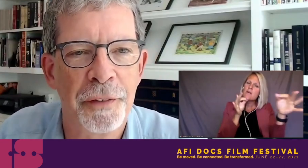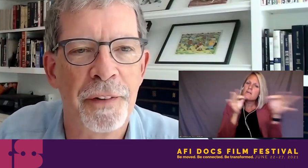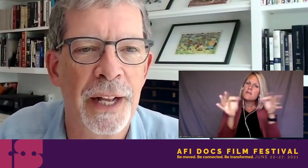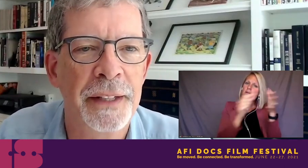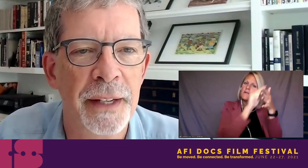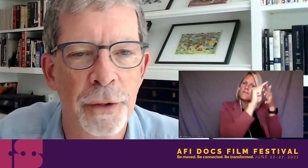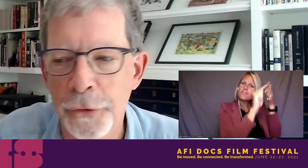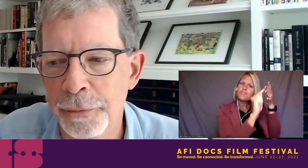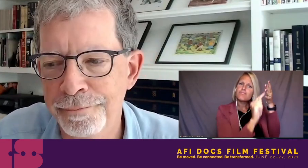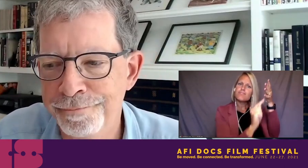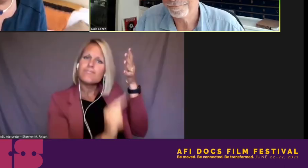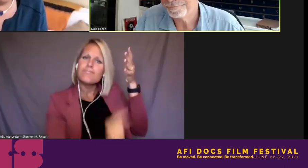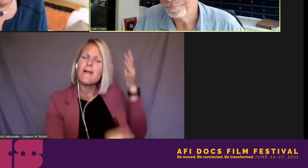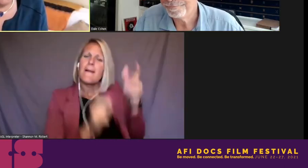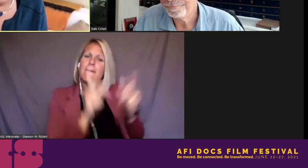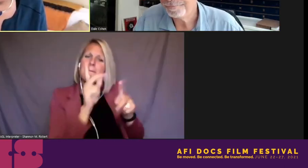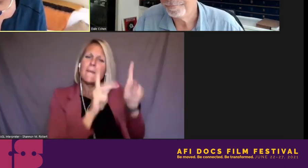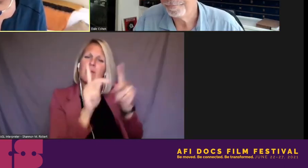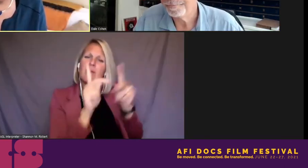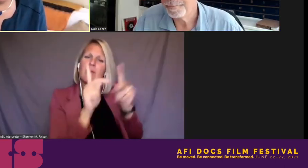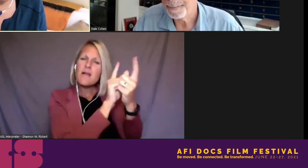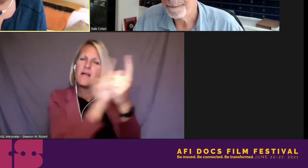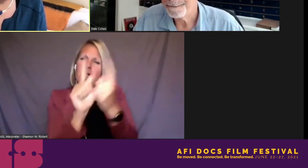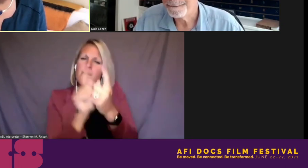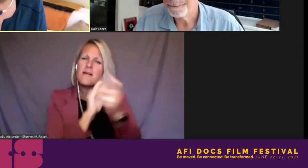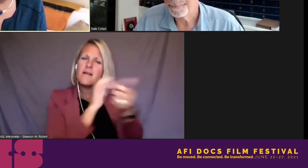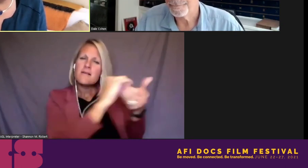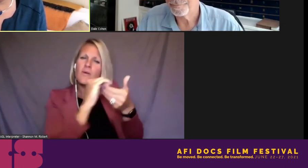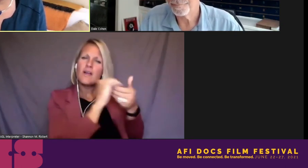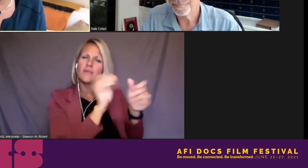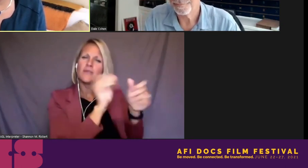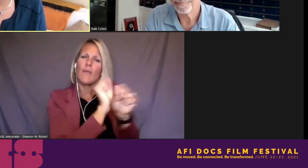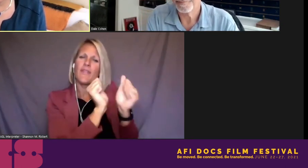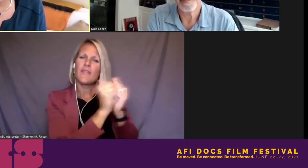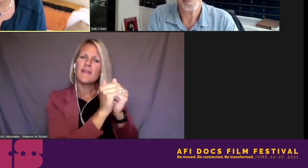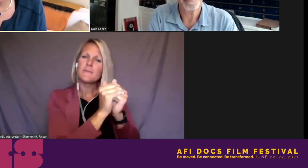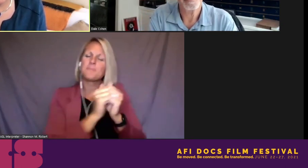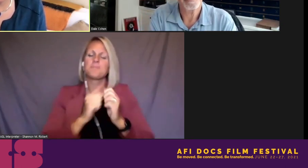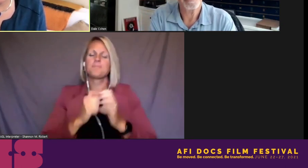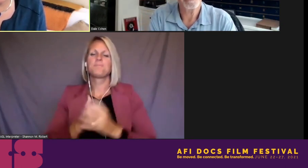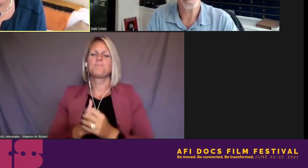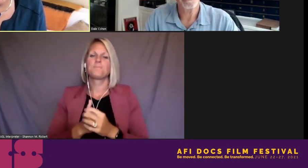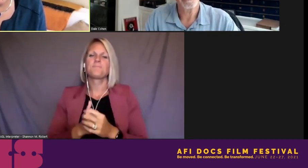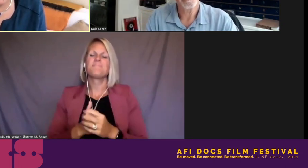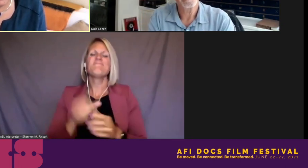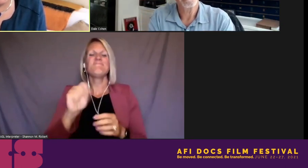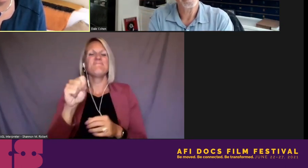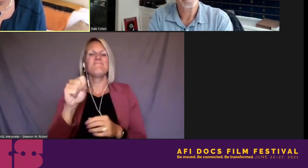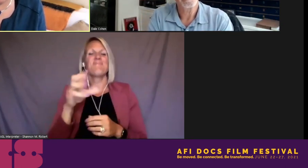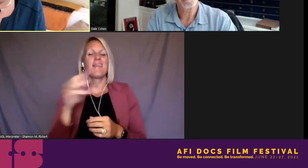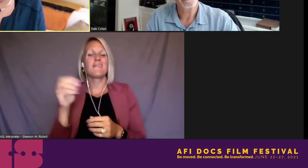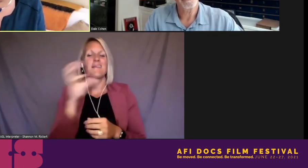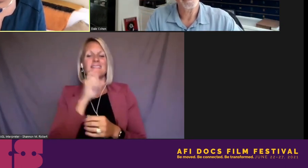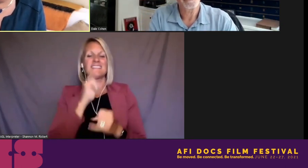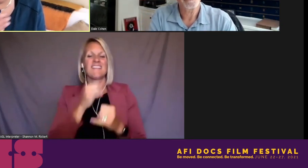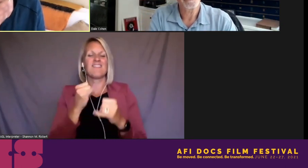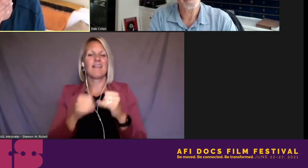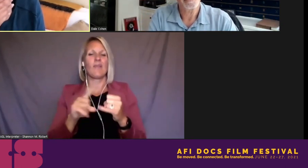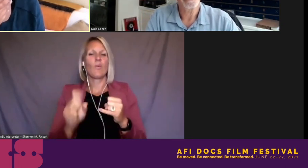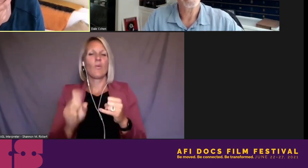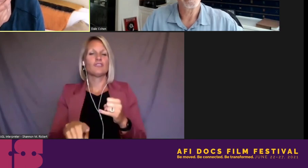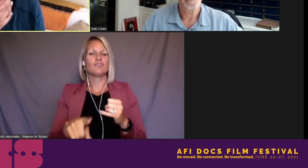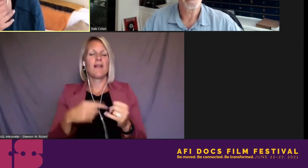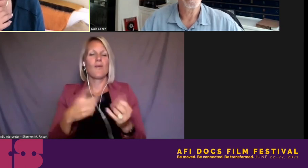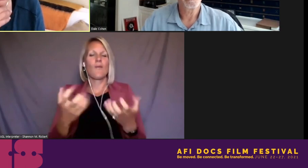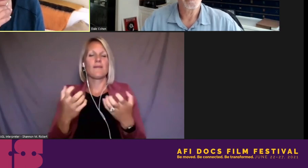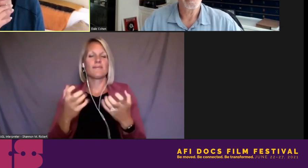out all the different ideas. Right. And I think, I mean, I think this leads to kind of the final question I'd like to ask before we bring up all